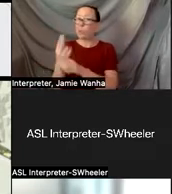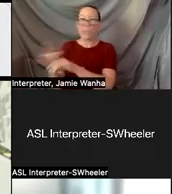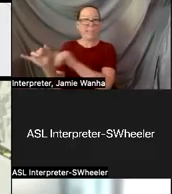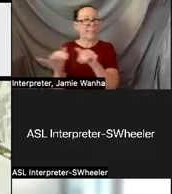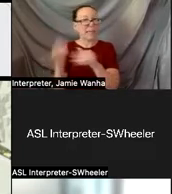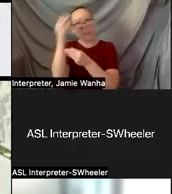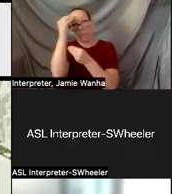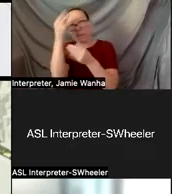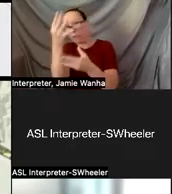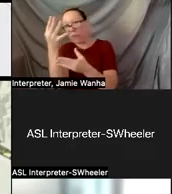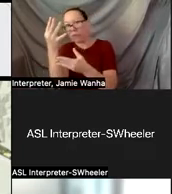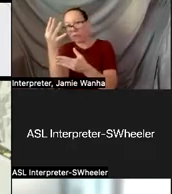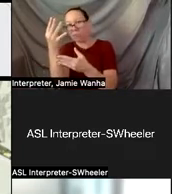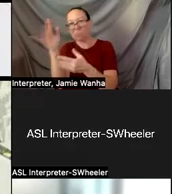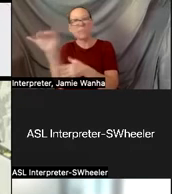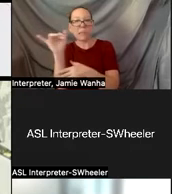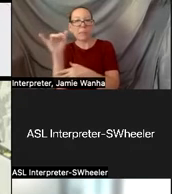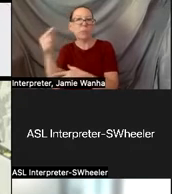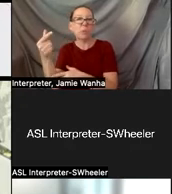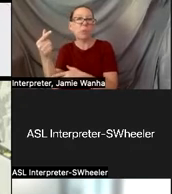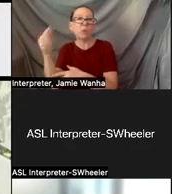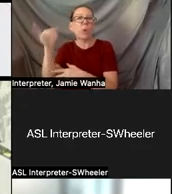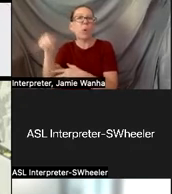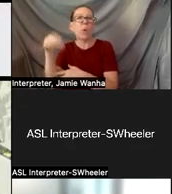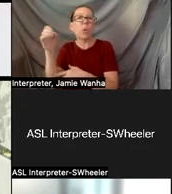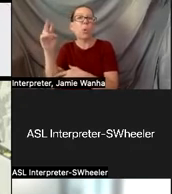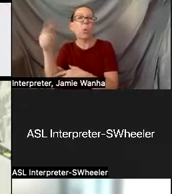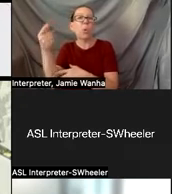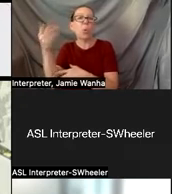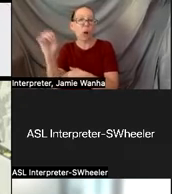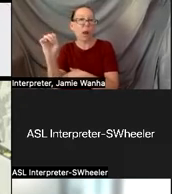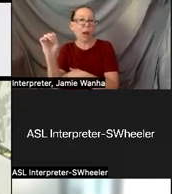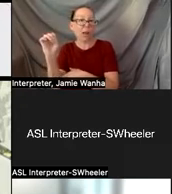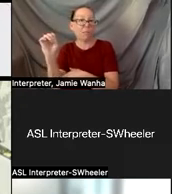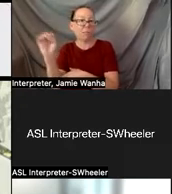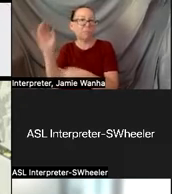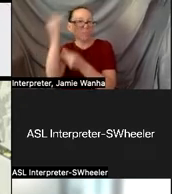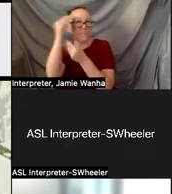It's a computer program, GIS program called HAZUS, and we look at the impacts.